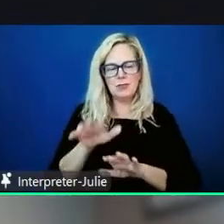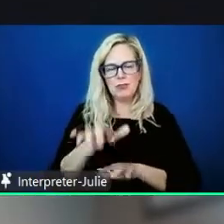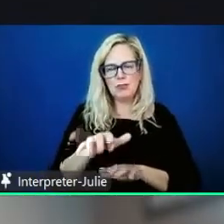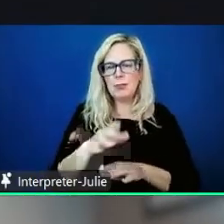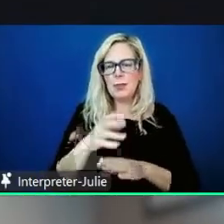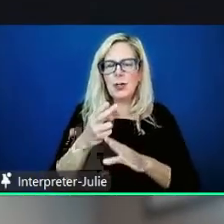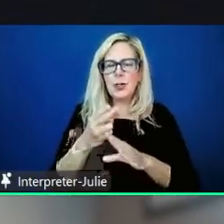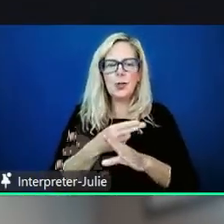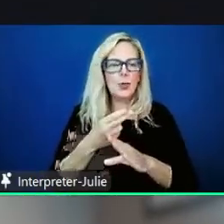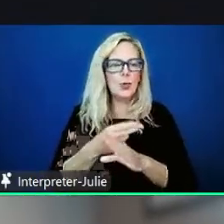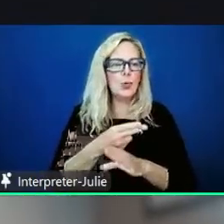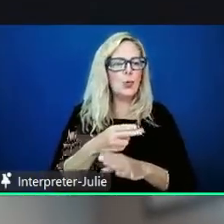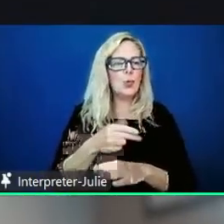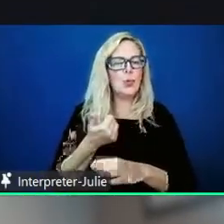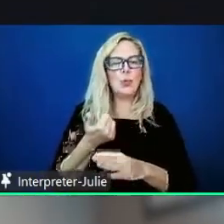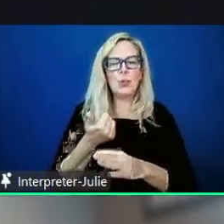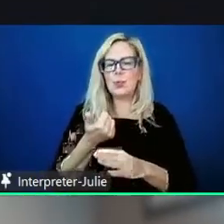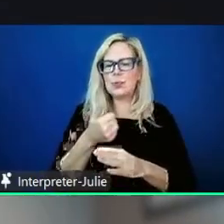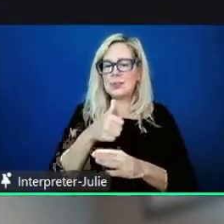any setting.